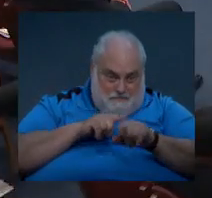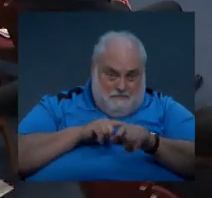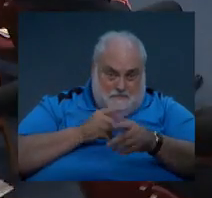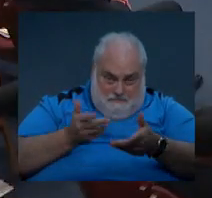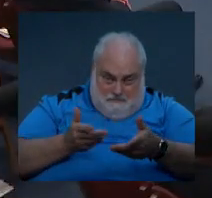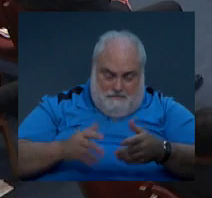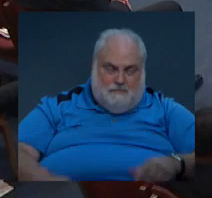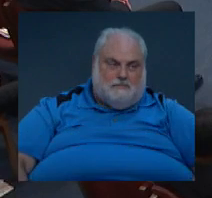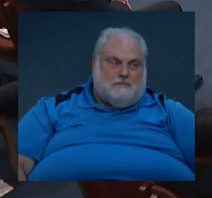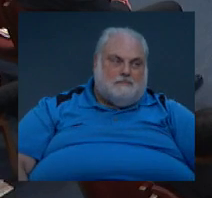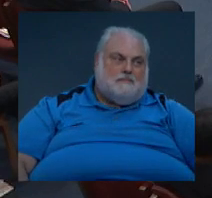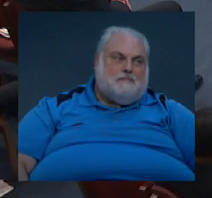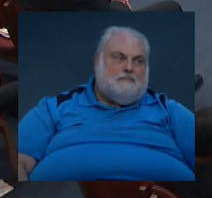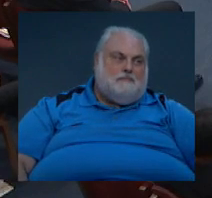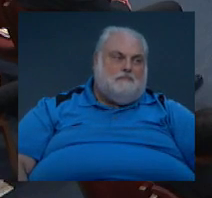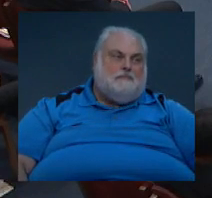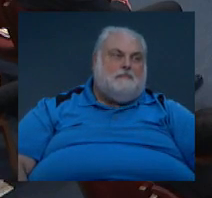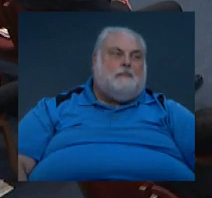has.